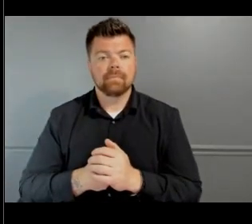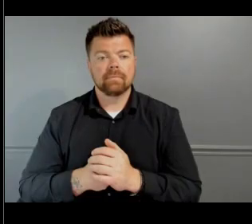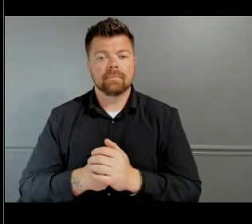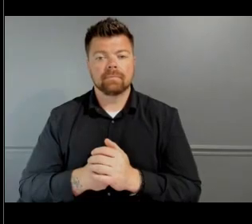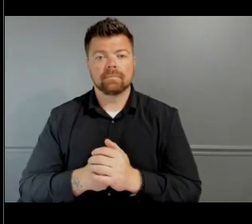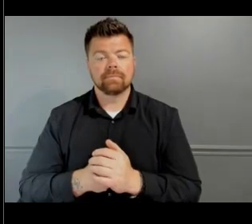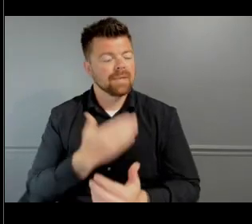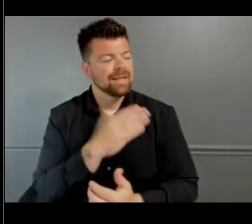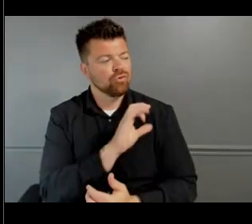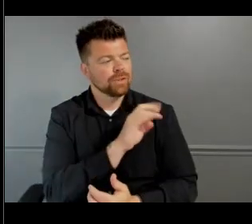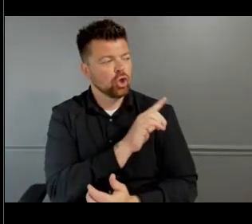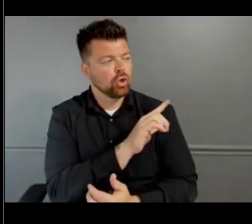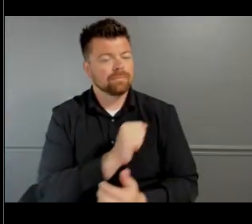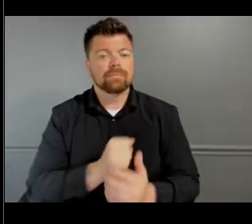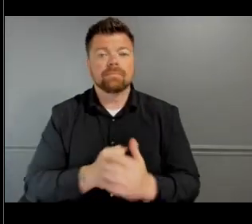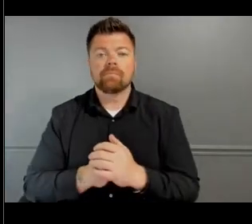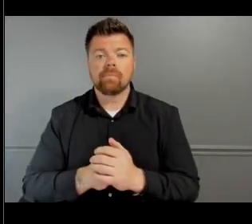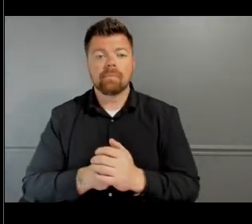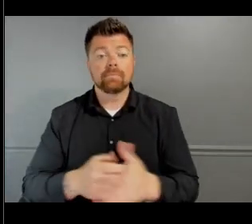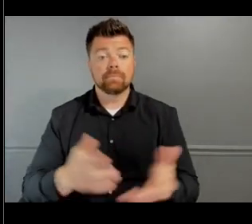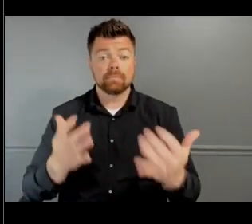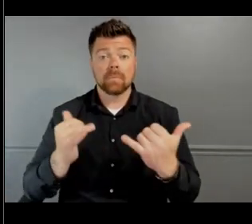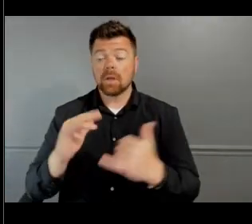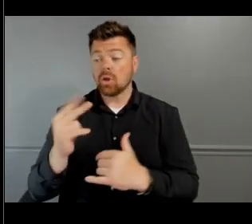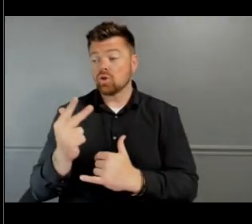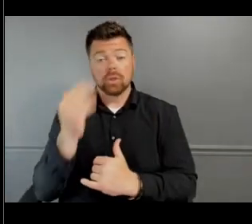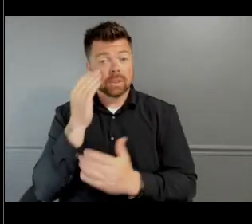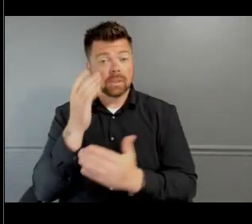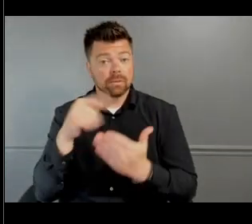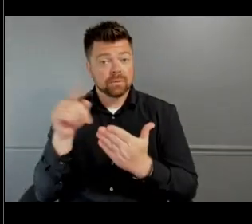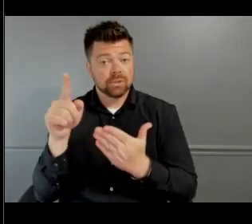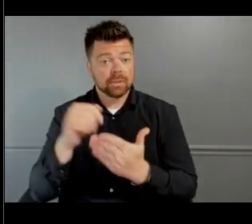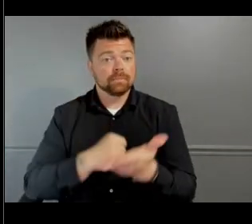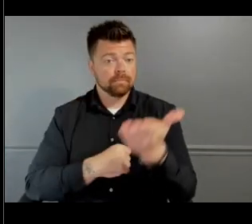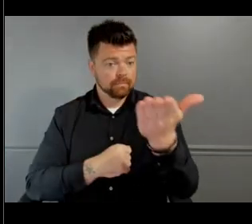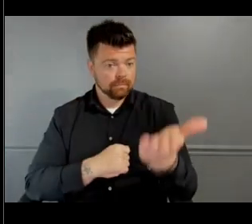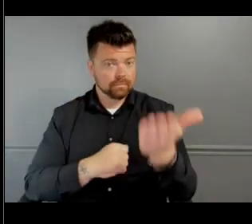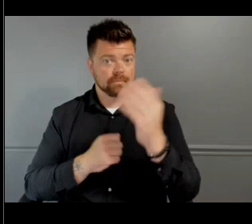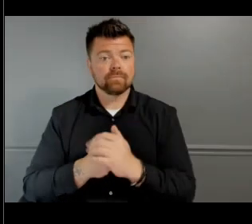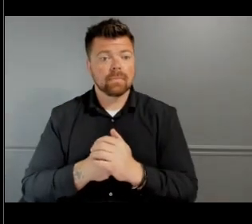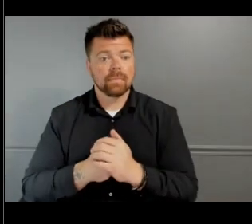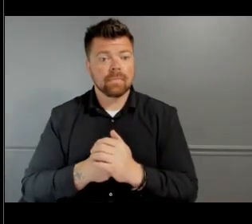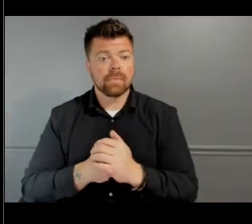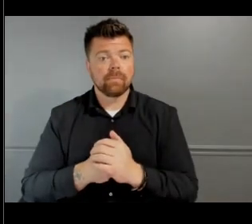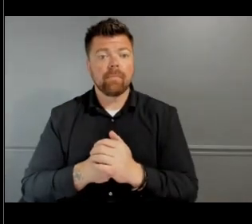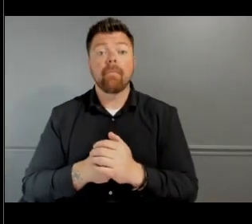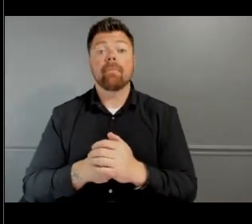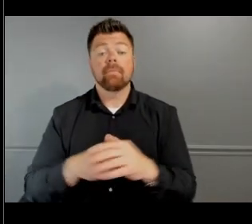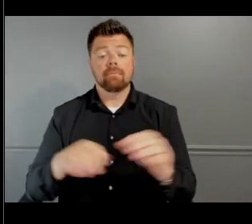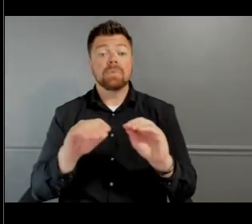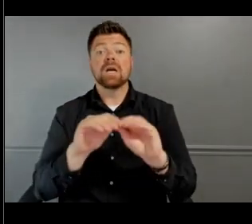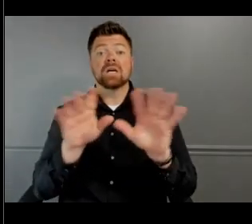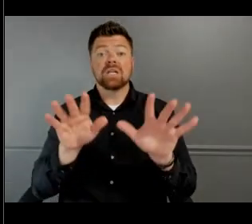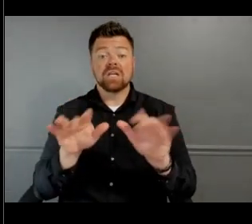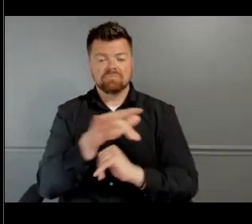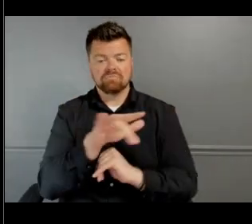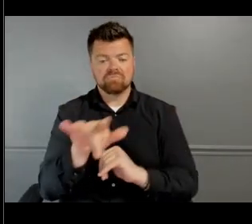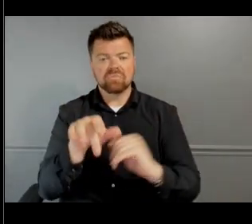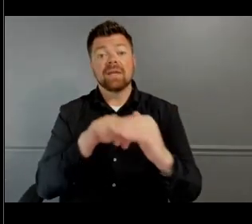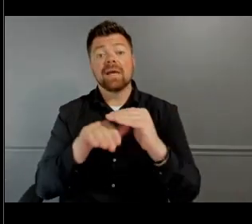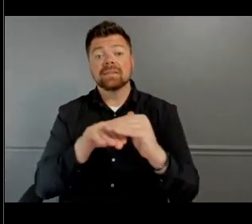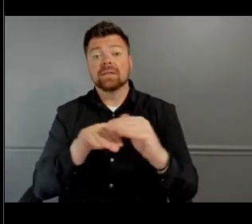Thanks, Crystal. For the third knowledge check, a nominal clear opening for a usable